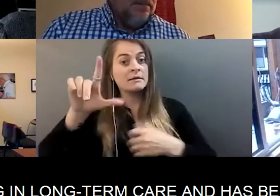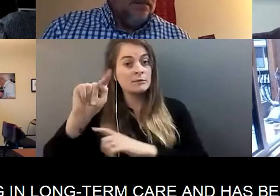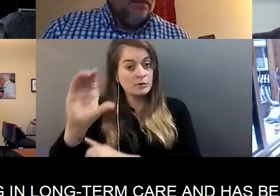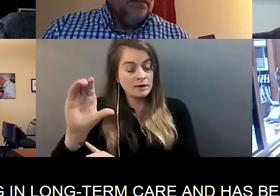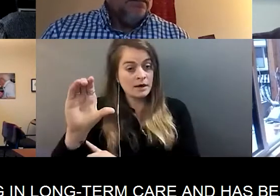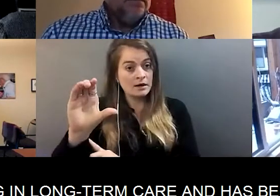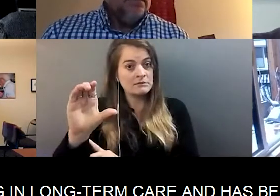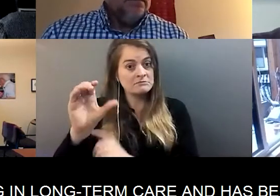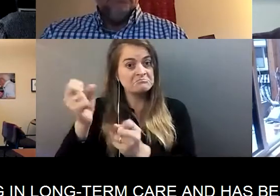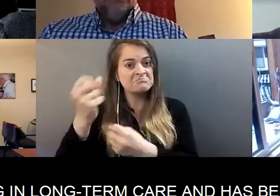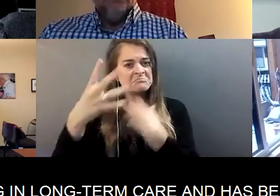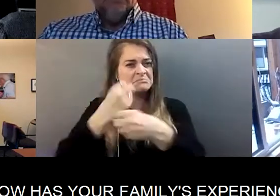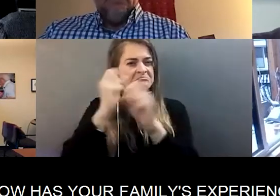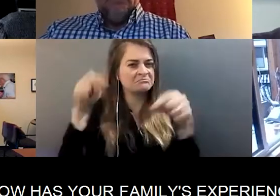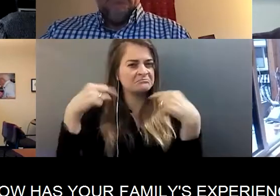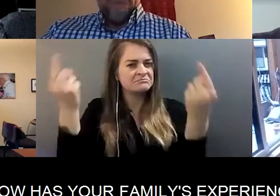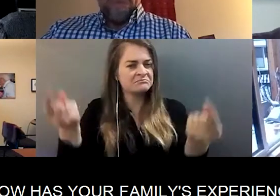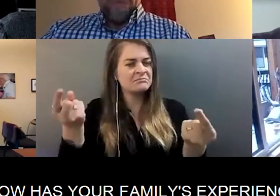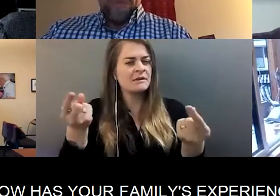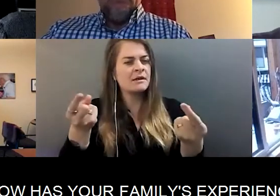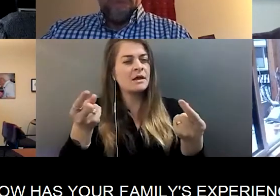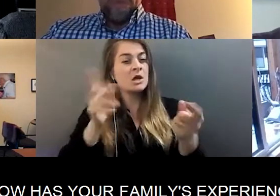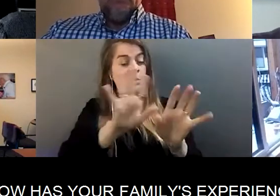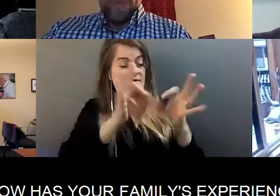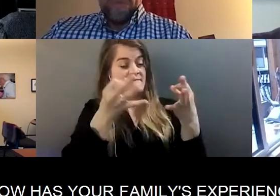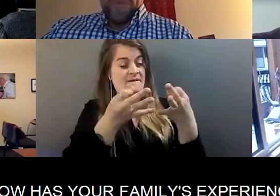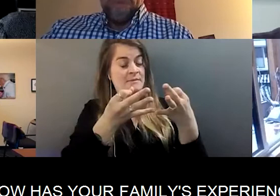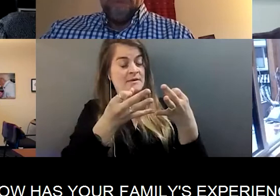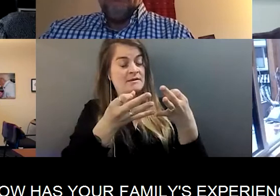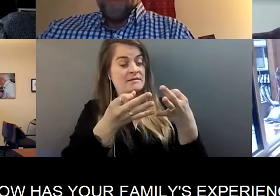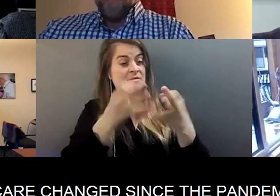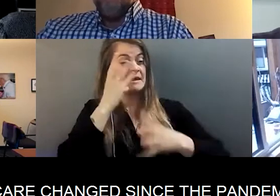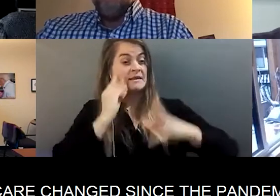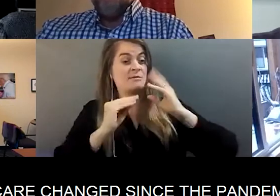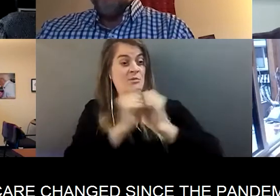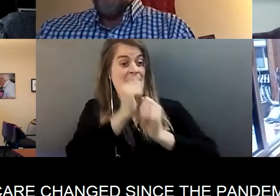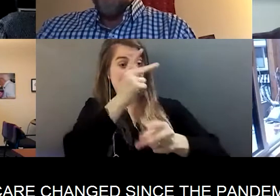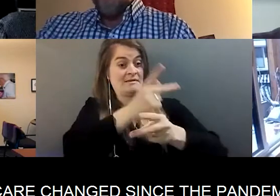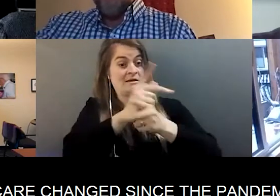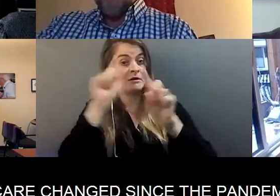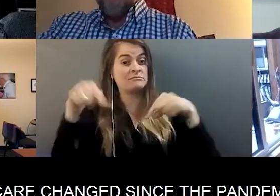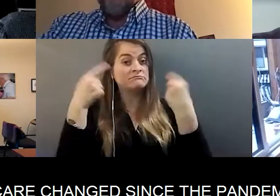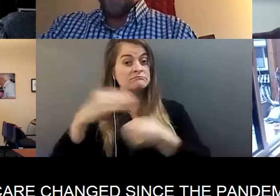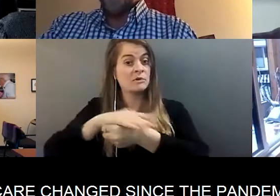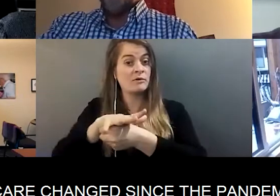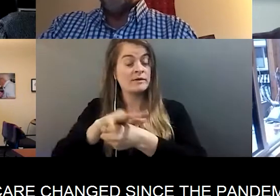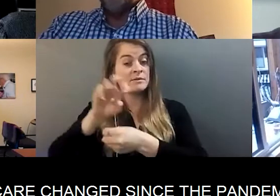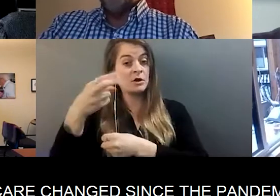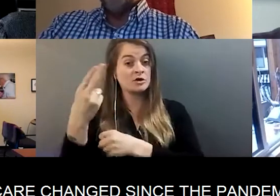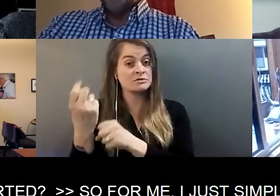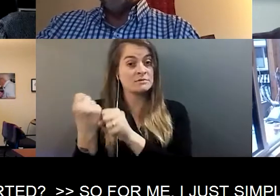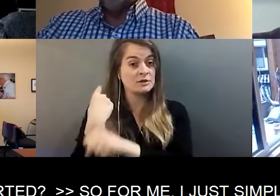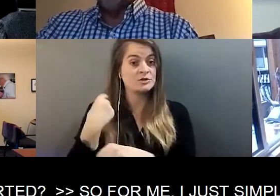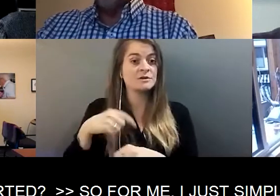has been for years. How has your family's experience of that care changed since the pandemic started?